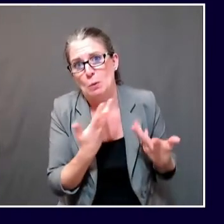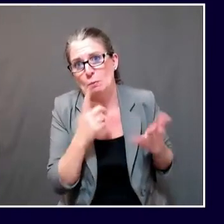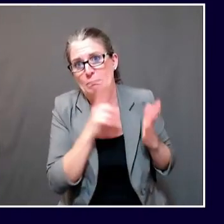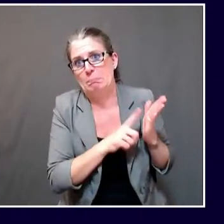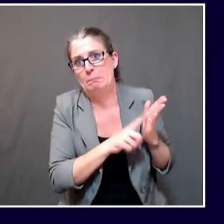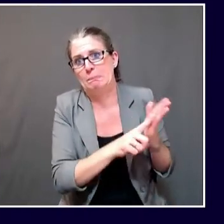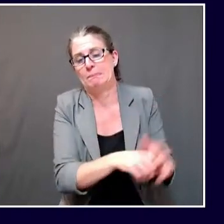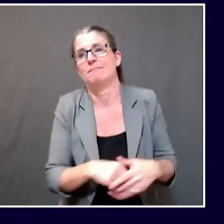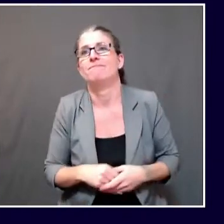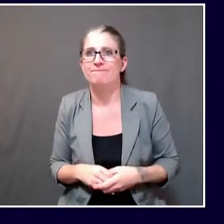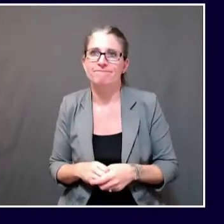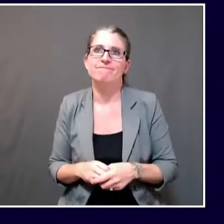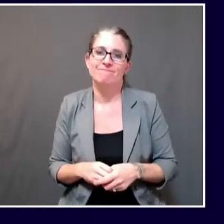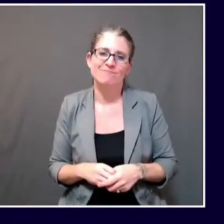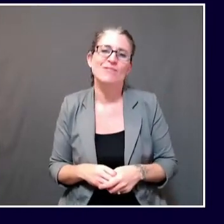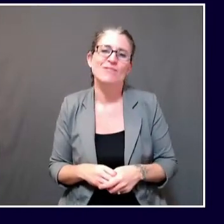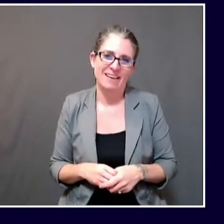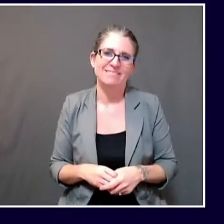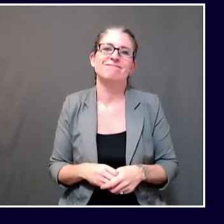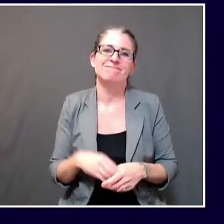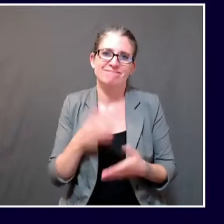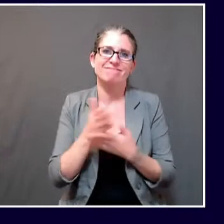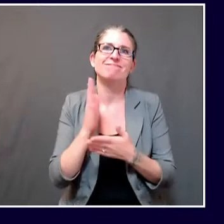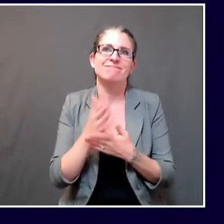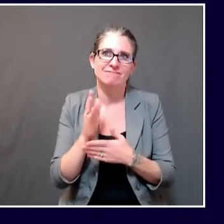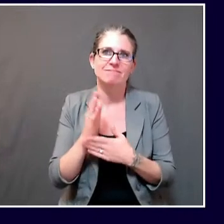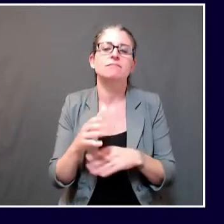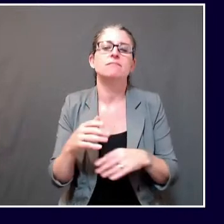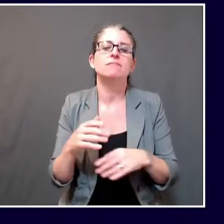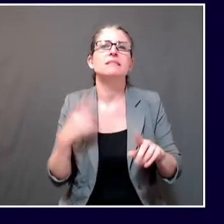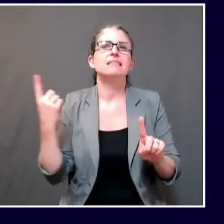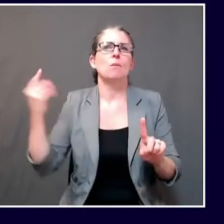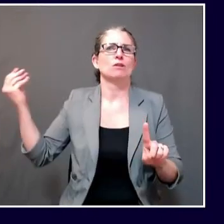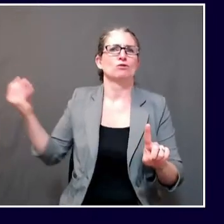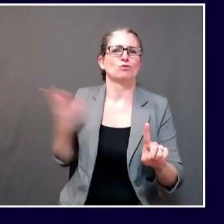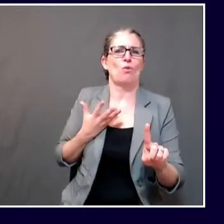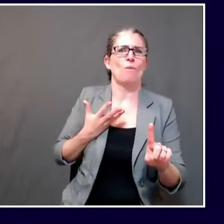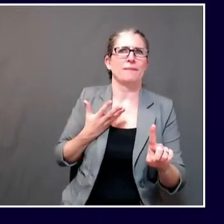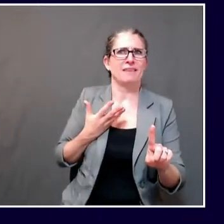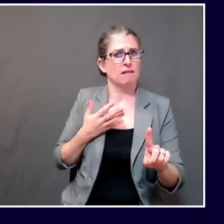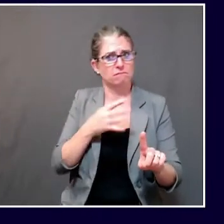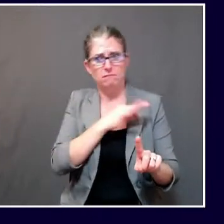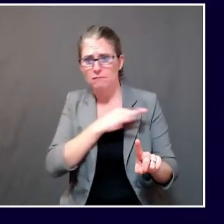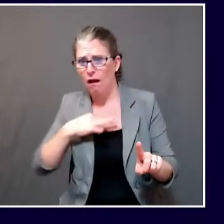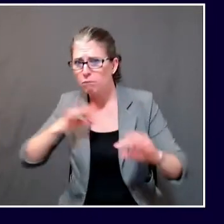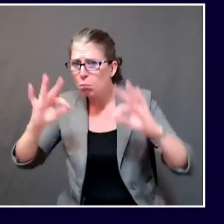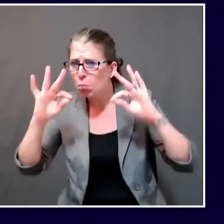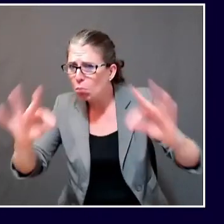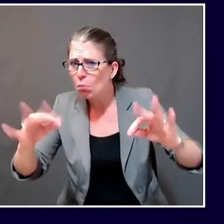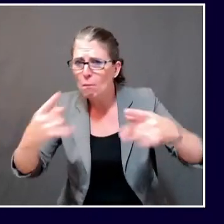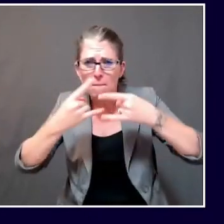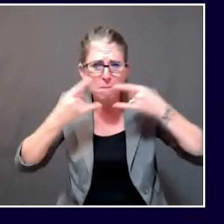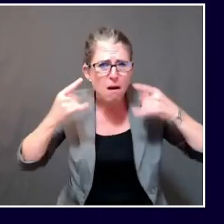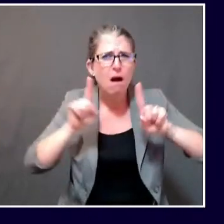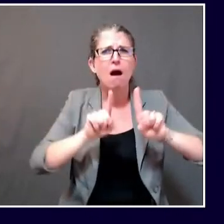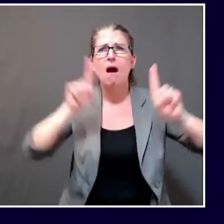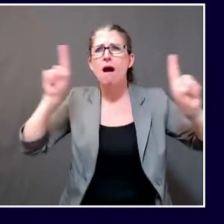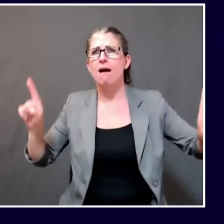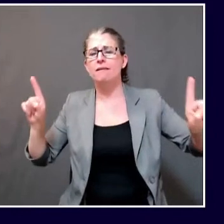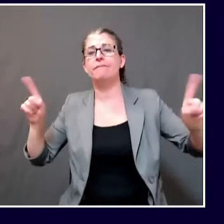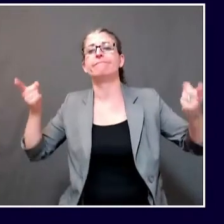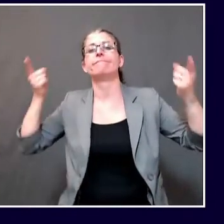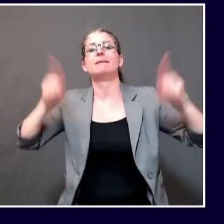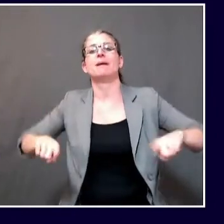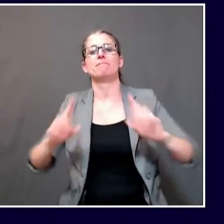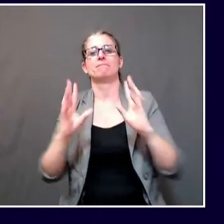follow safety protocols, but most of the time, but in meetings, maybe it was hard to maintain a 6-foot distance all the time,